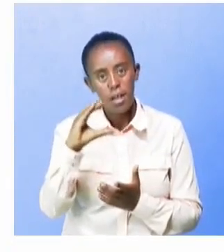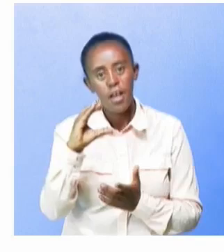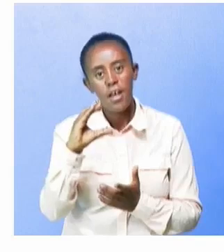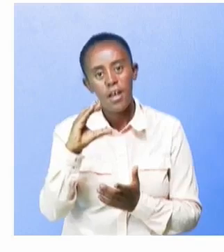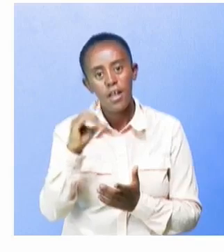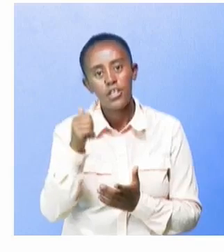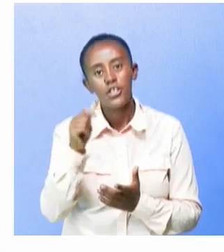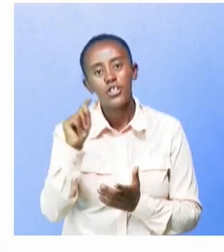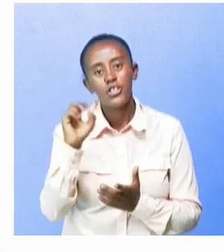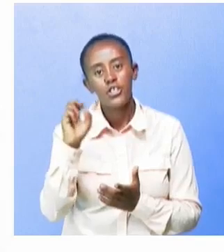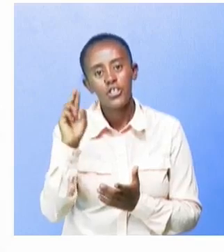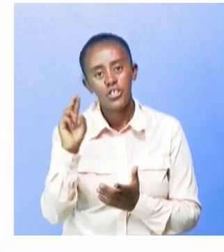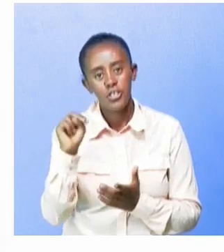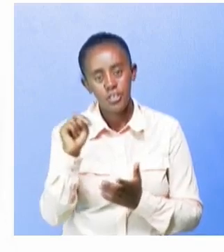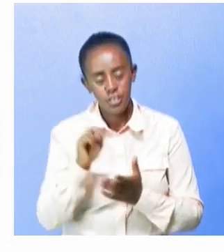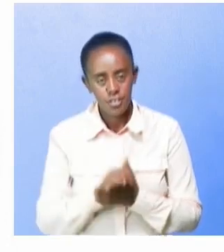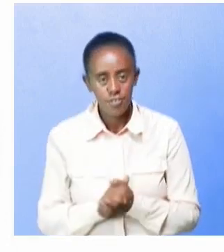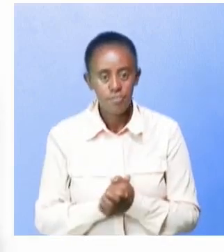Dedication.